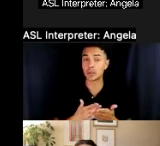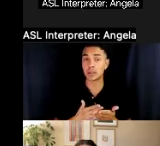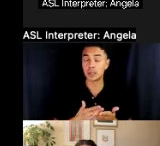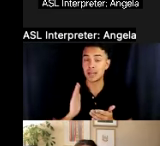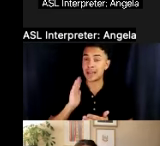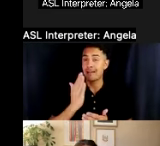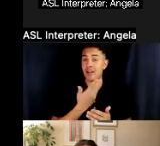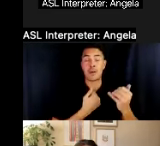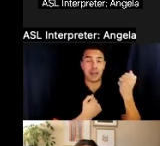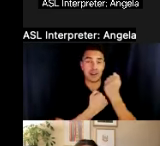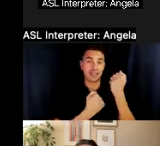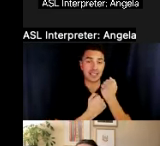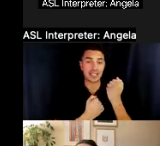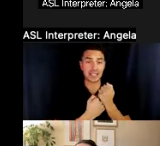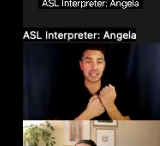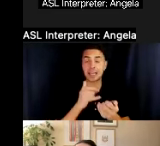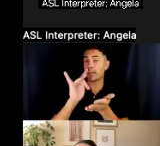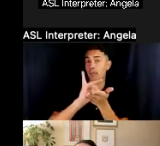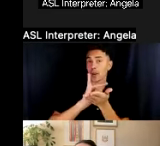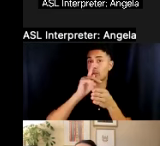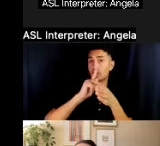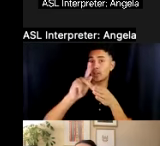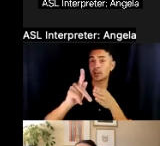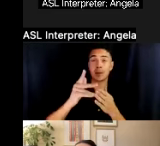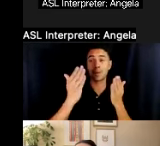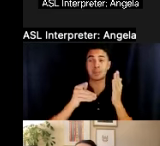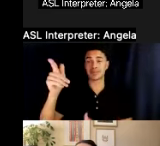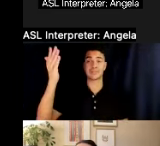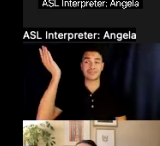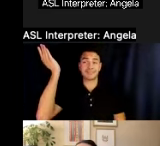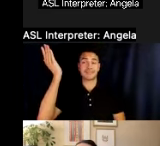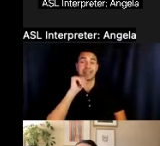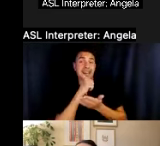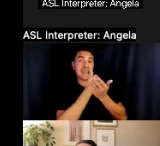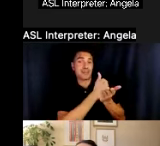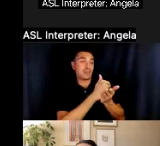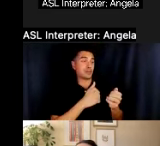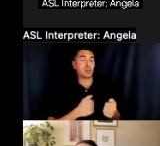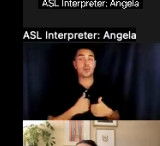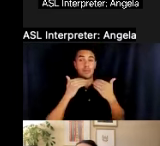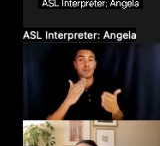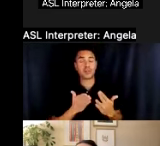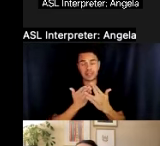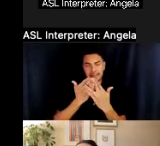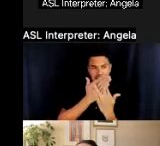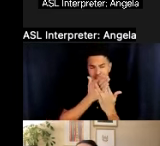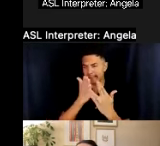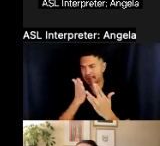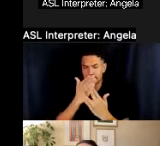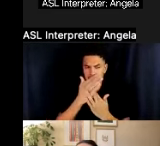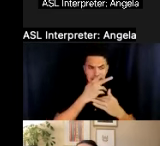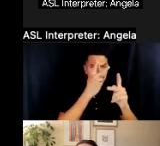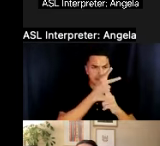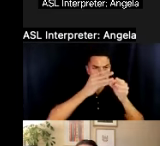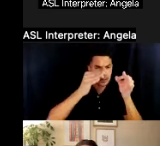our advocacy. A medical professional might not be able to help a survivor navigate that conversation, but those